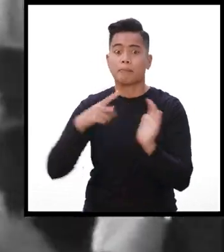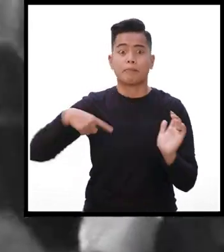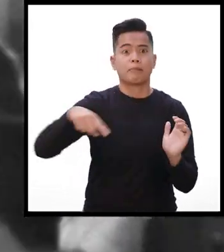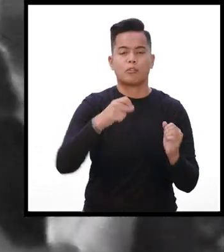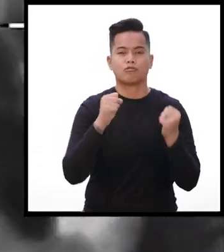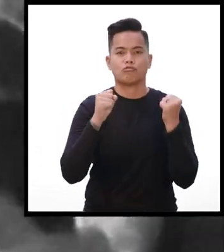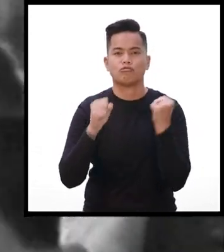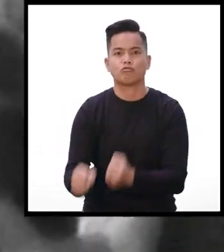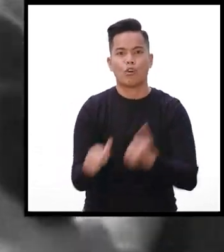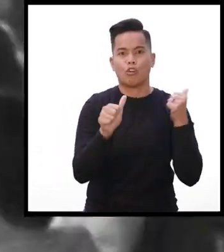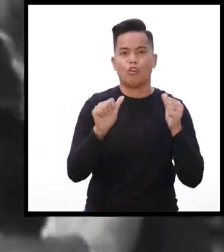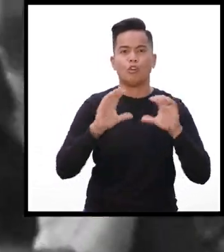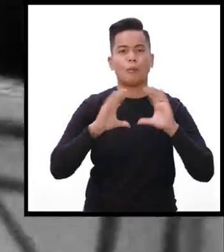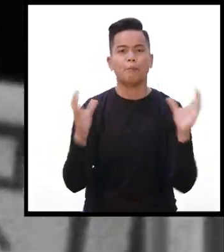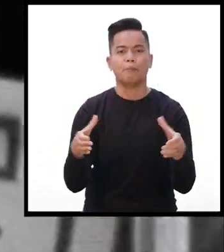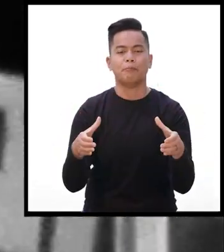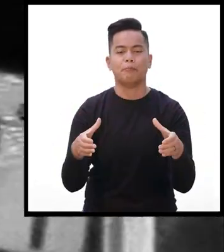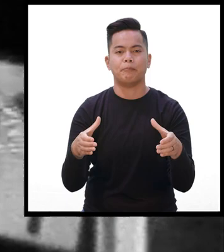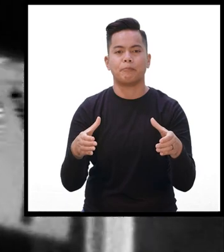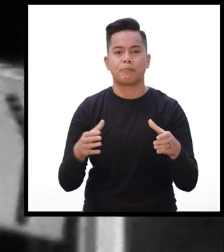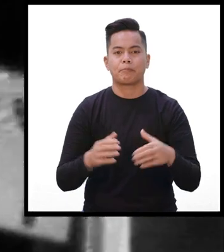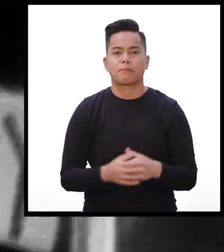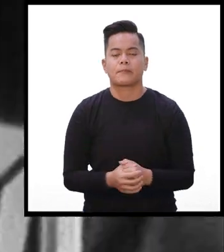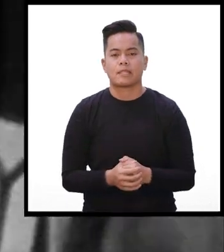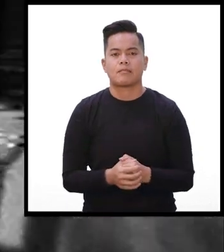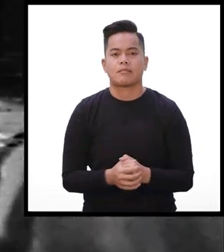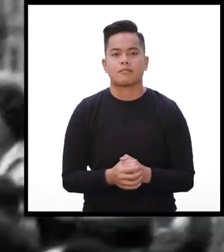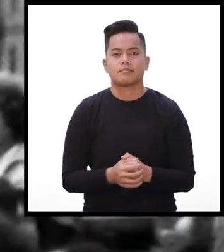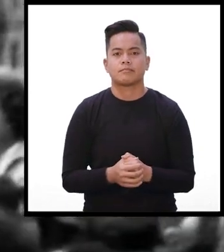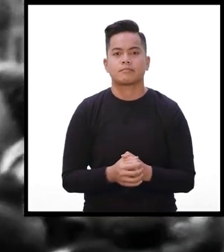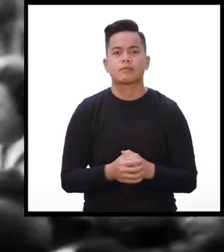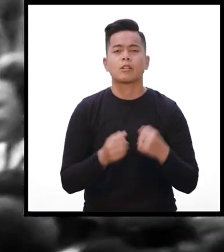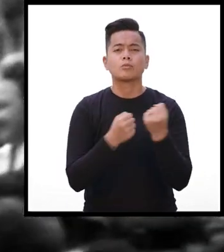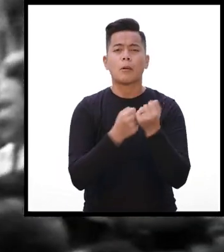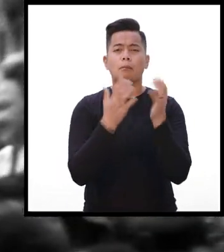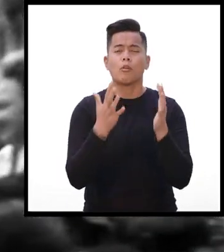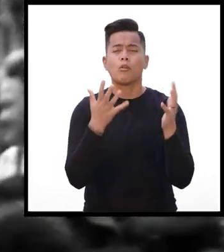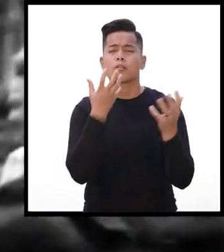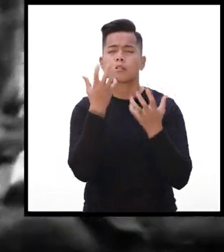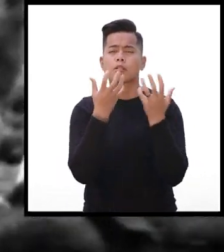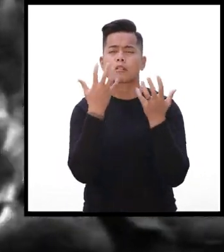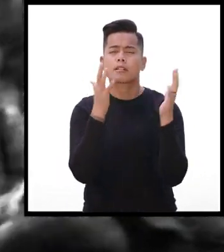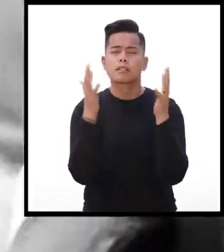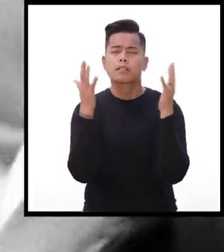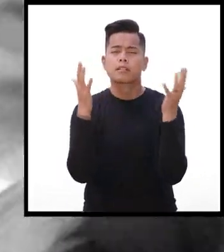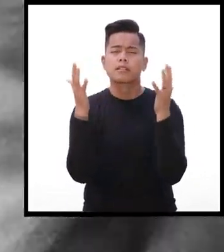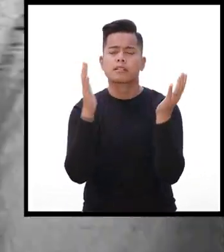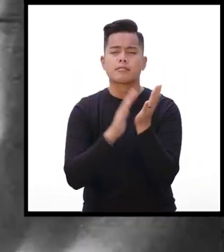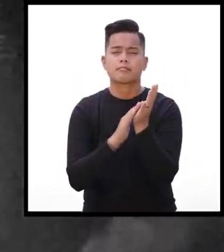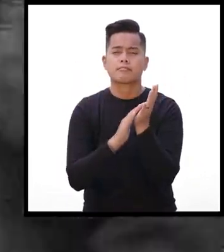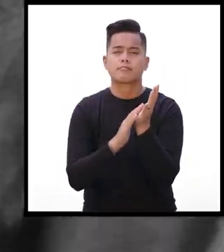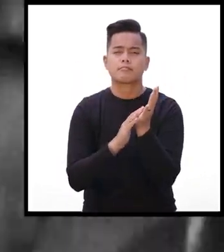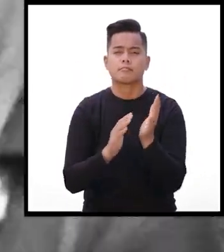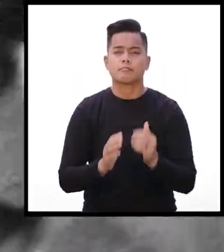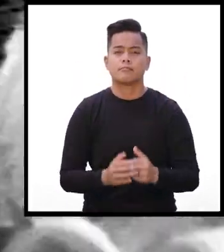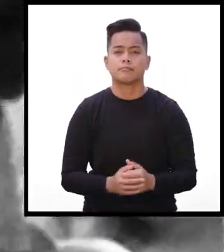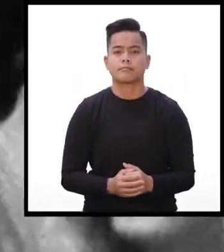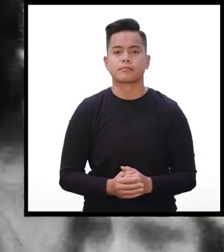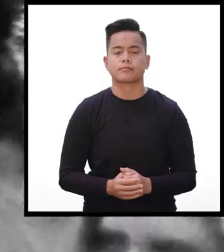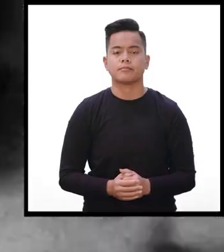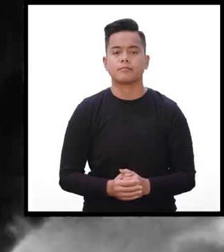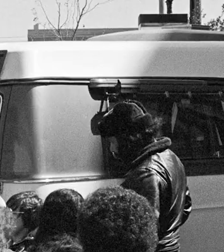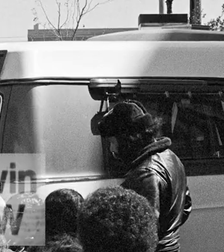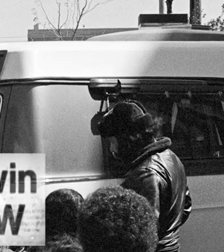become a tighter and firmer group. A hand-painted victory sign, a crowd standing and sitting in their wheelchairs,